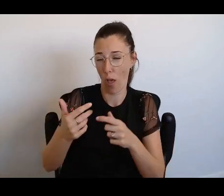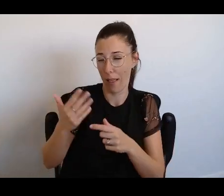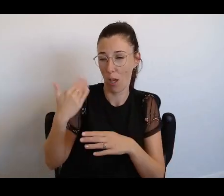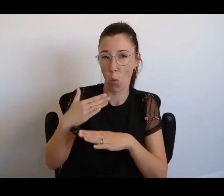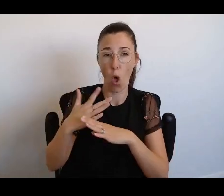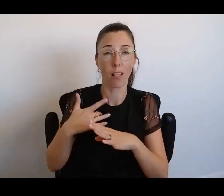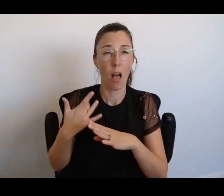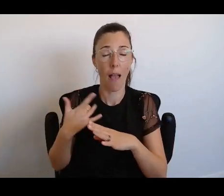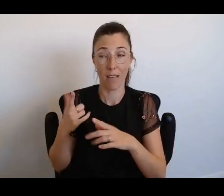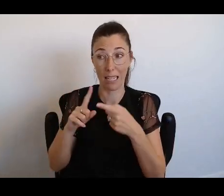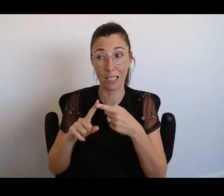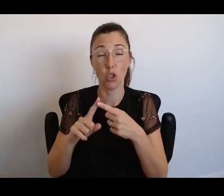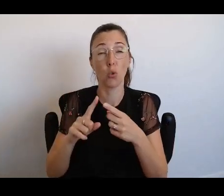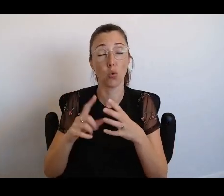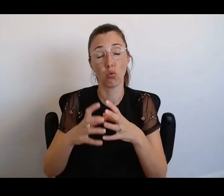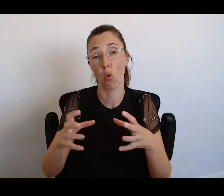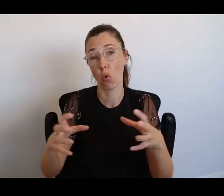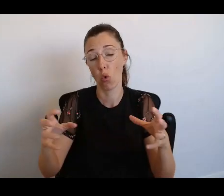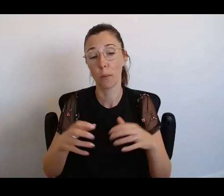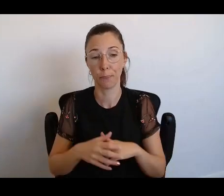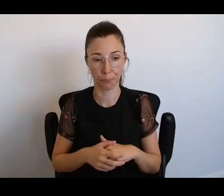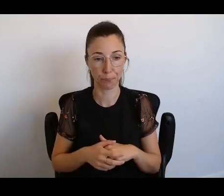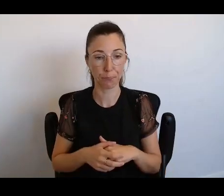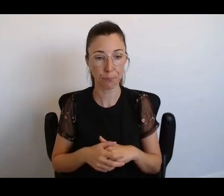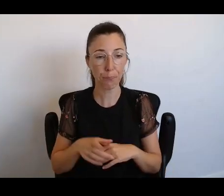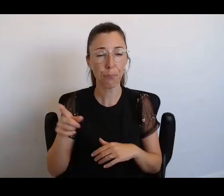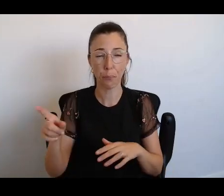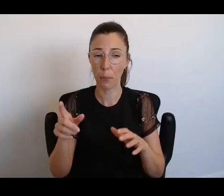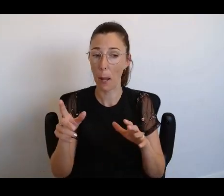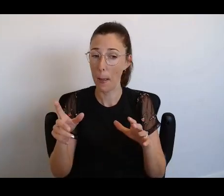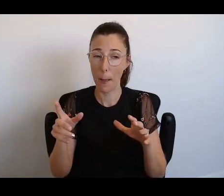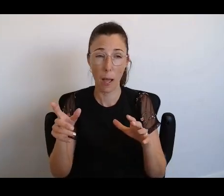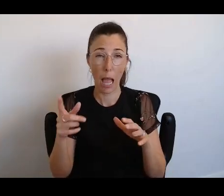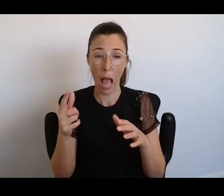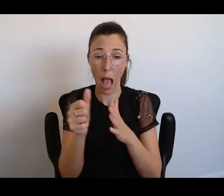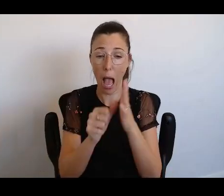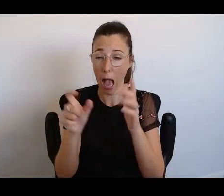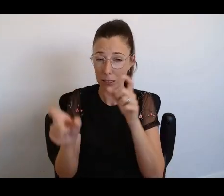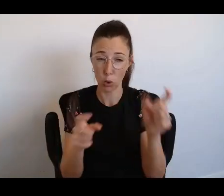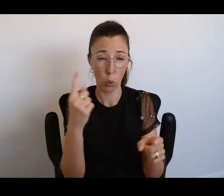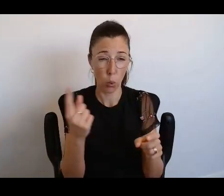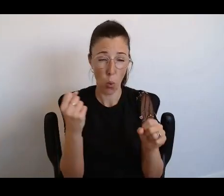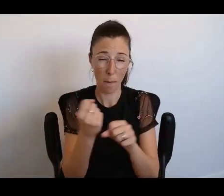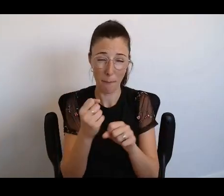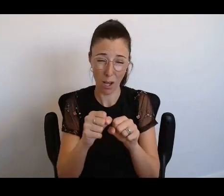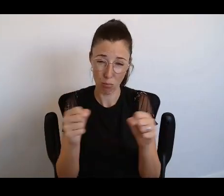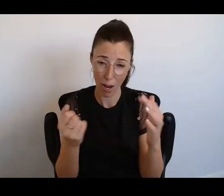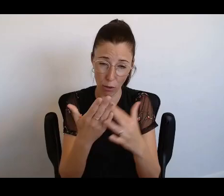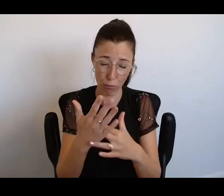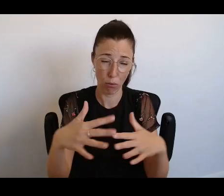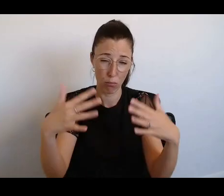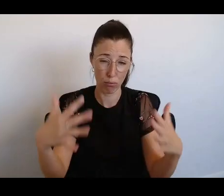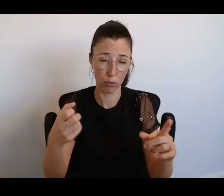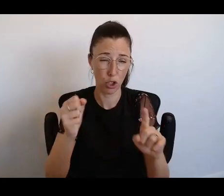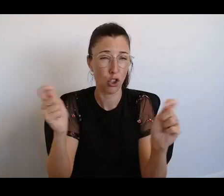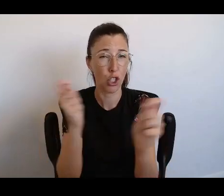that make breakthroughs in the way that we see art and art history are the ones that bring an individual vocabulary to their